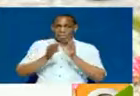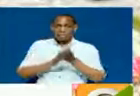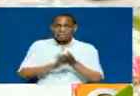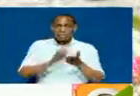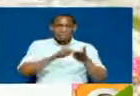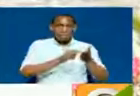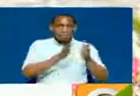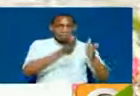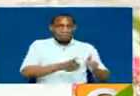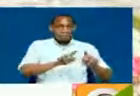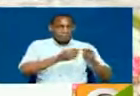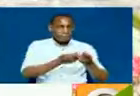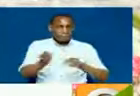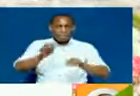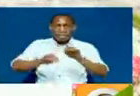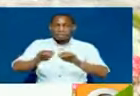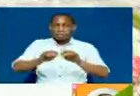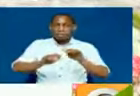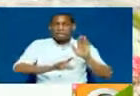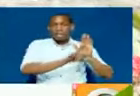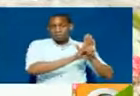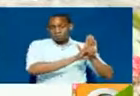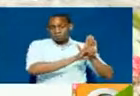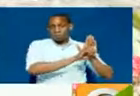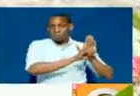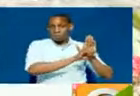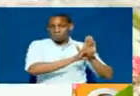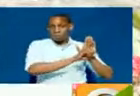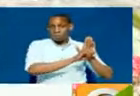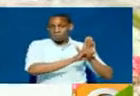persons are brought who have breached the election laws,